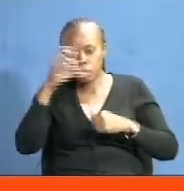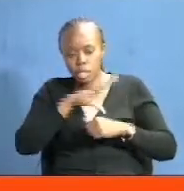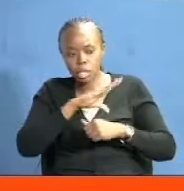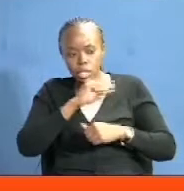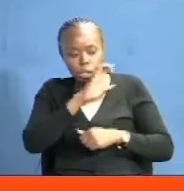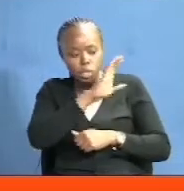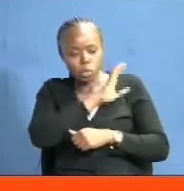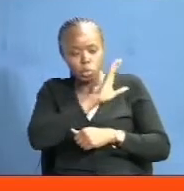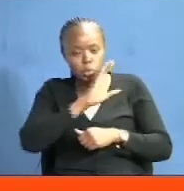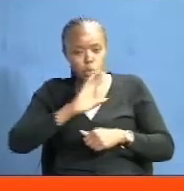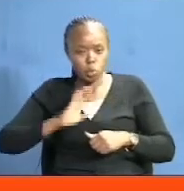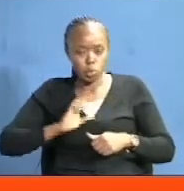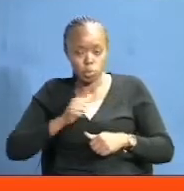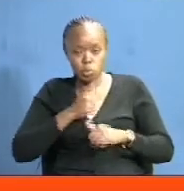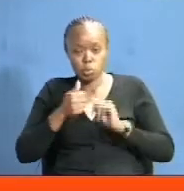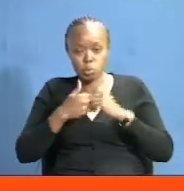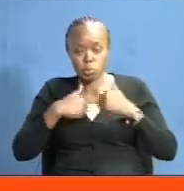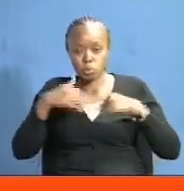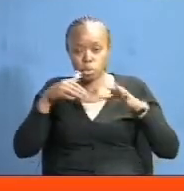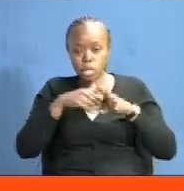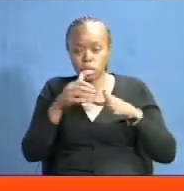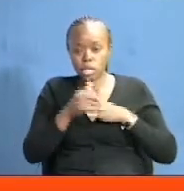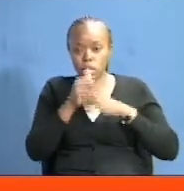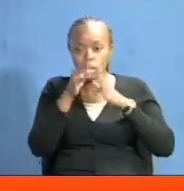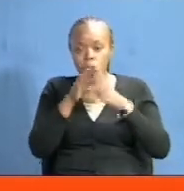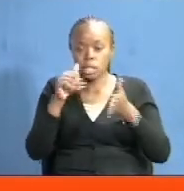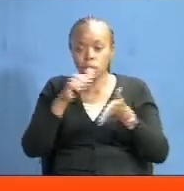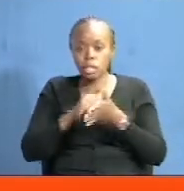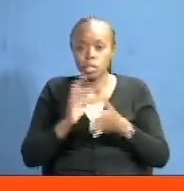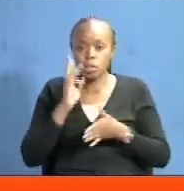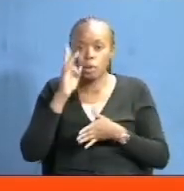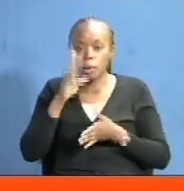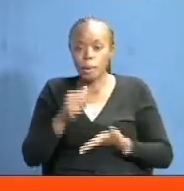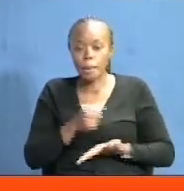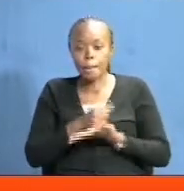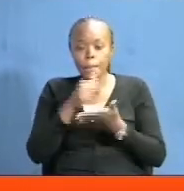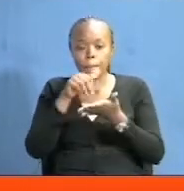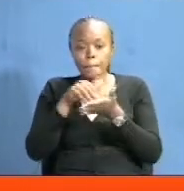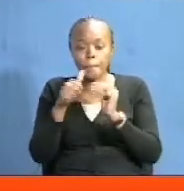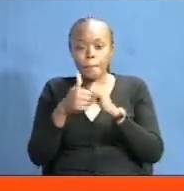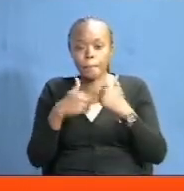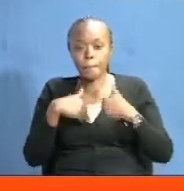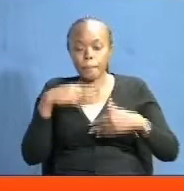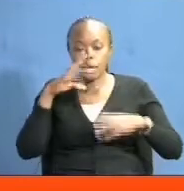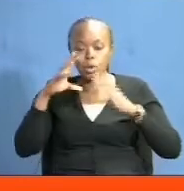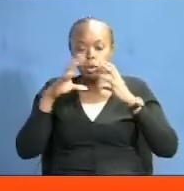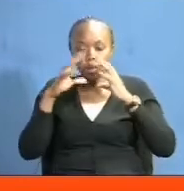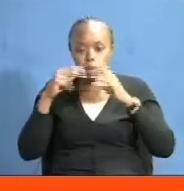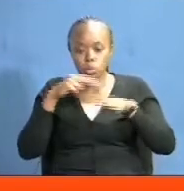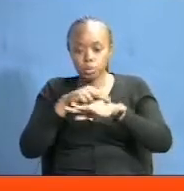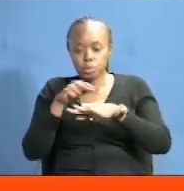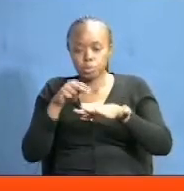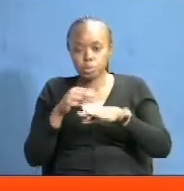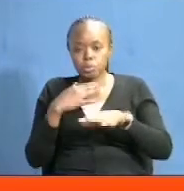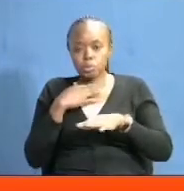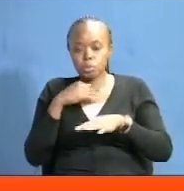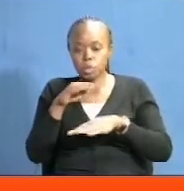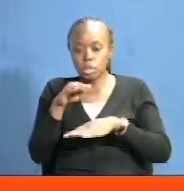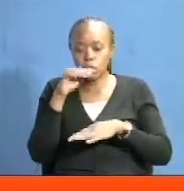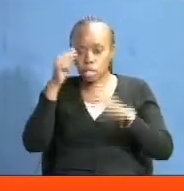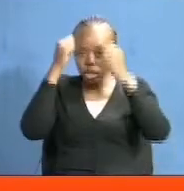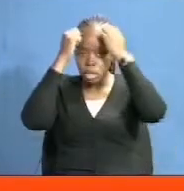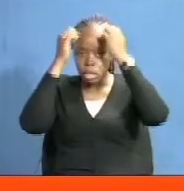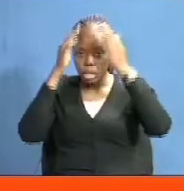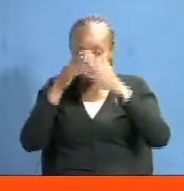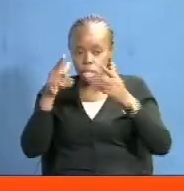of the individuals we want to elect in student leadership, that will help in shaping the kind of conversations we have nationally. I want to urge our students to